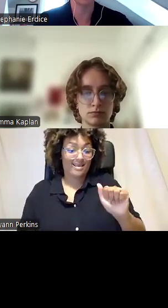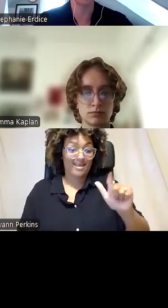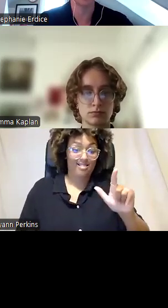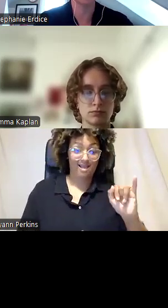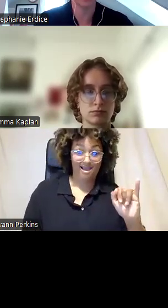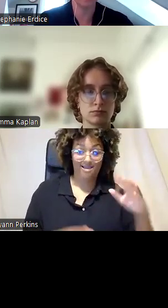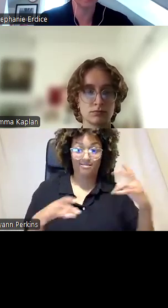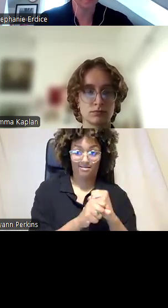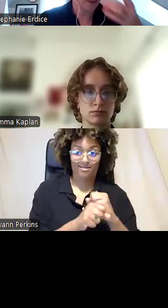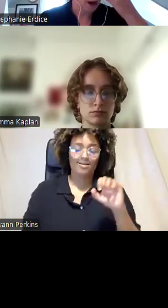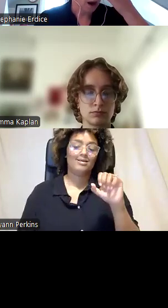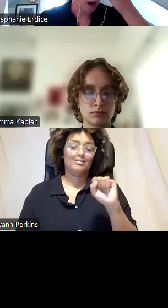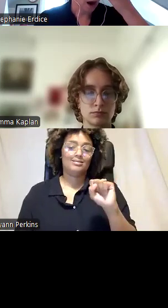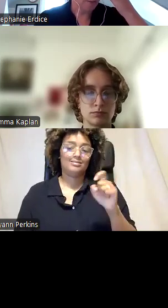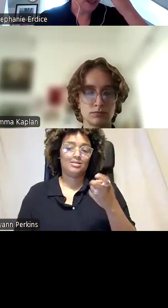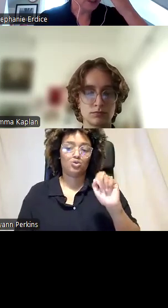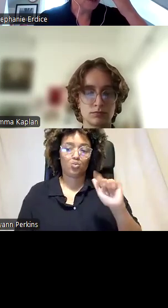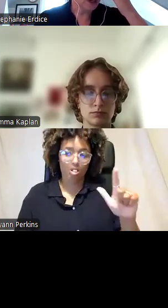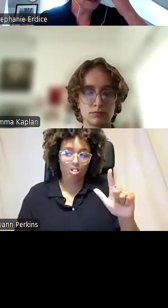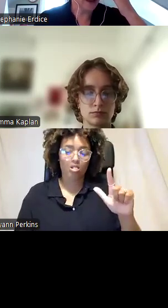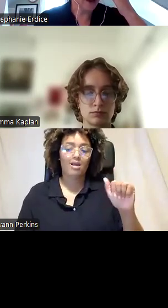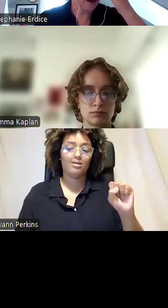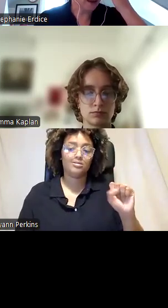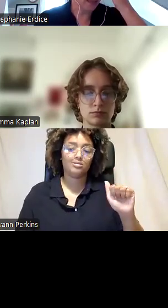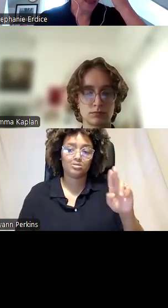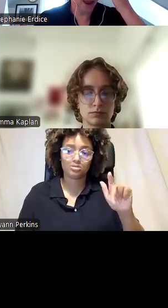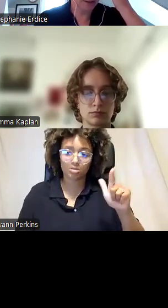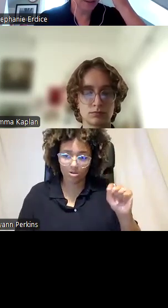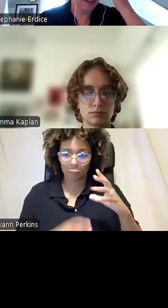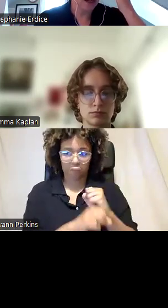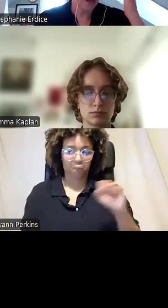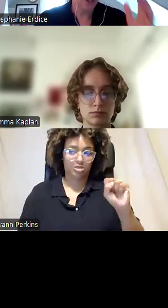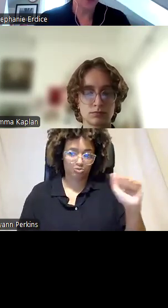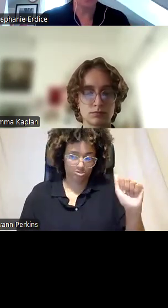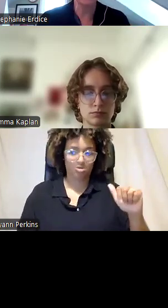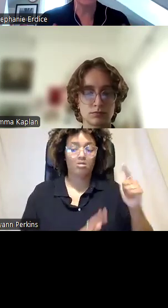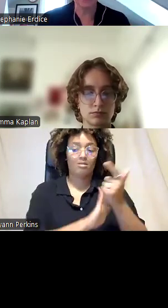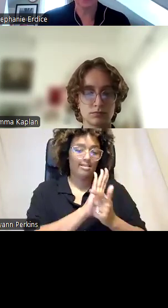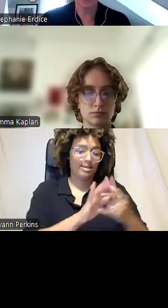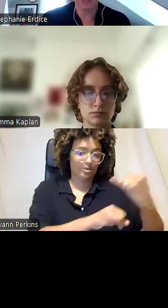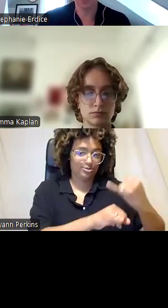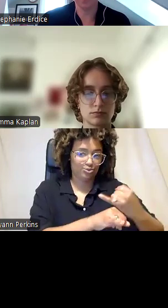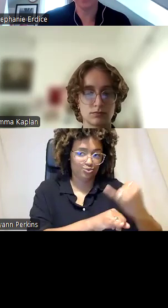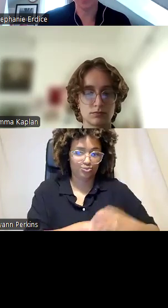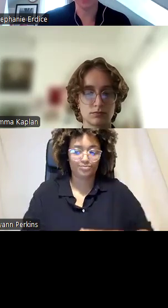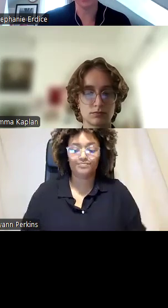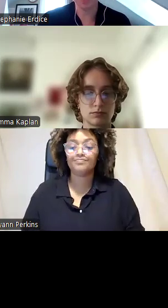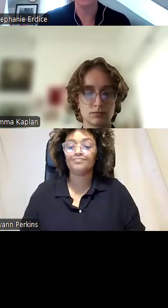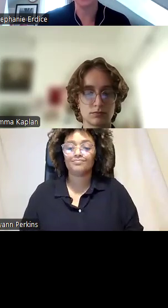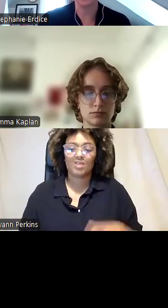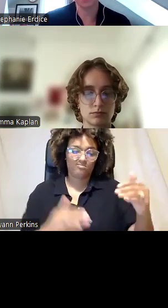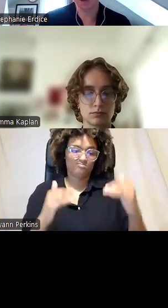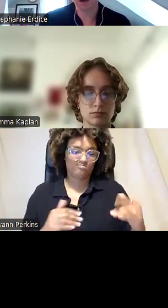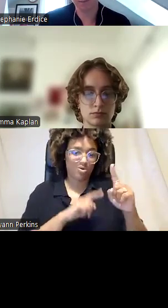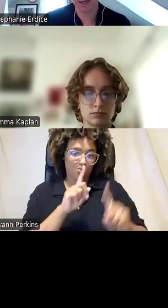close with any questions. I do want to say that, we live in a society where people are